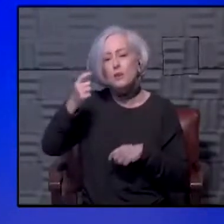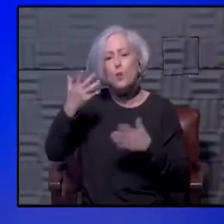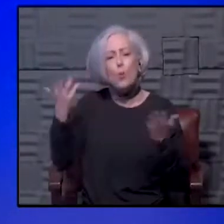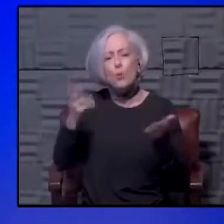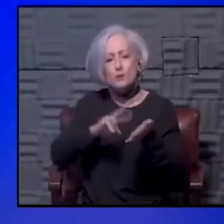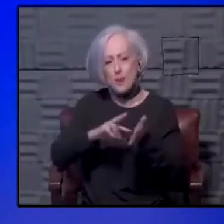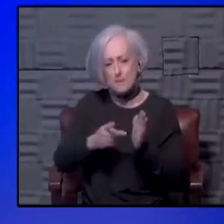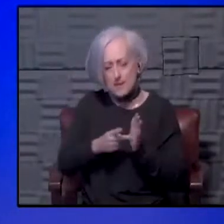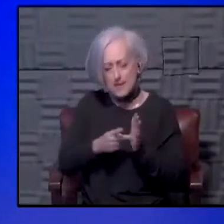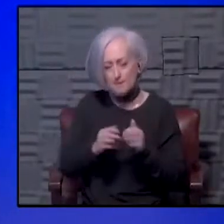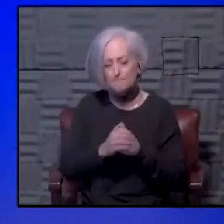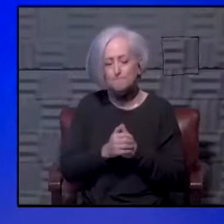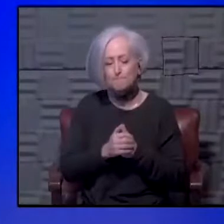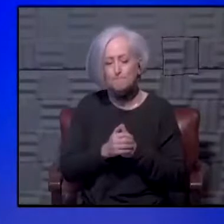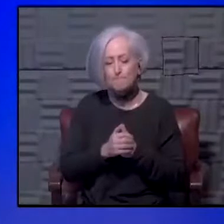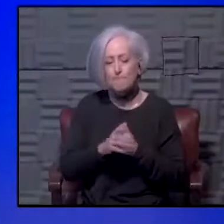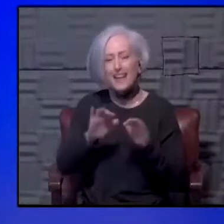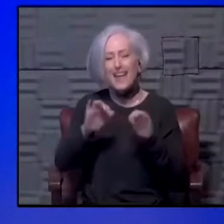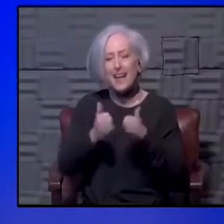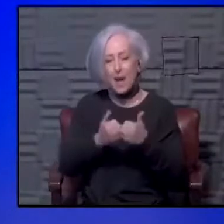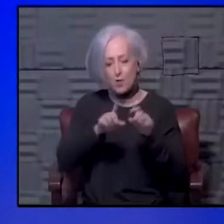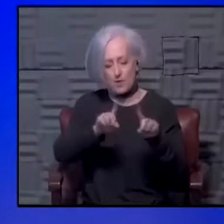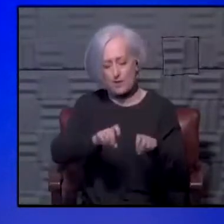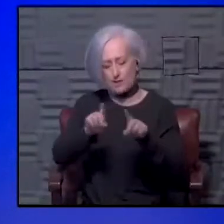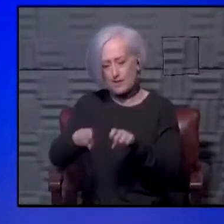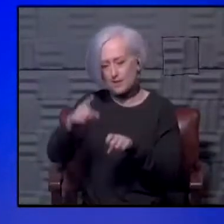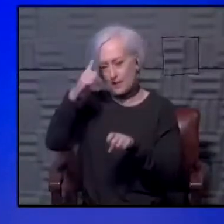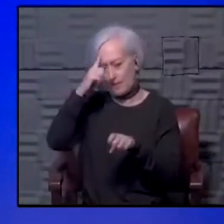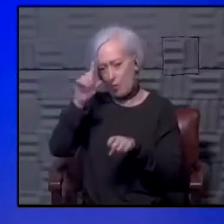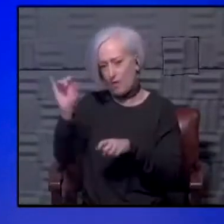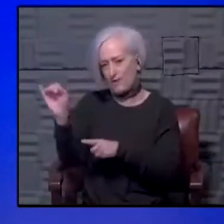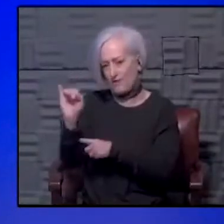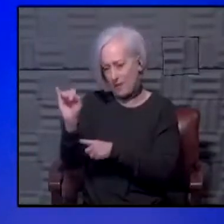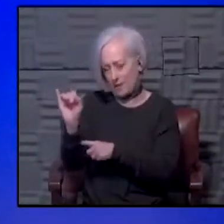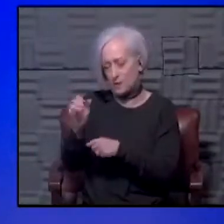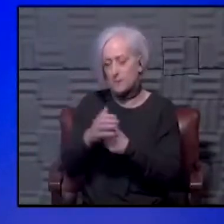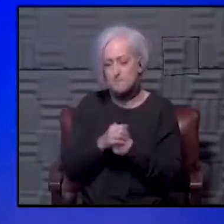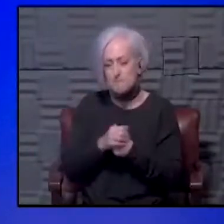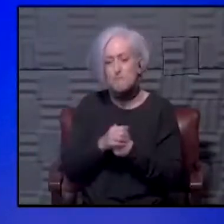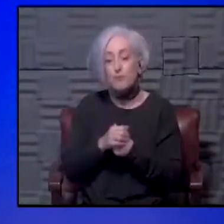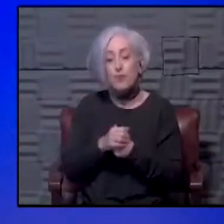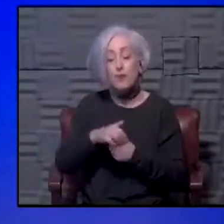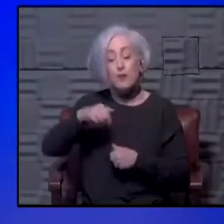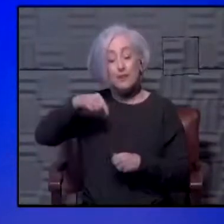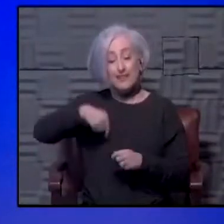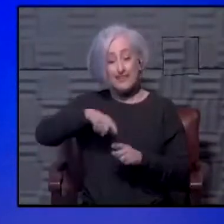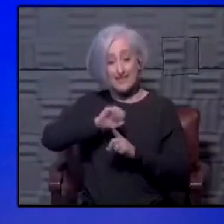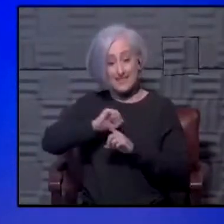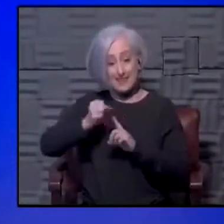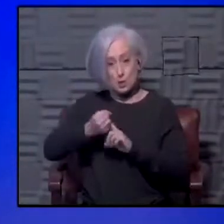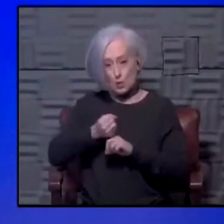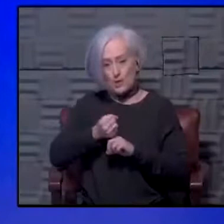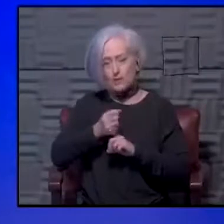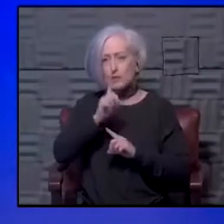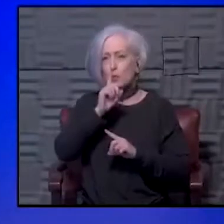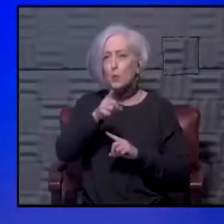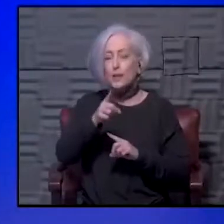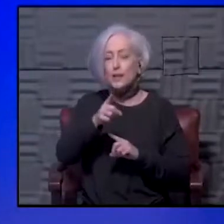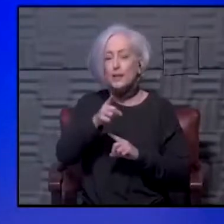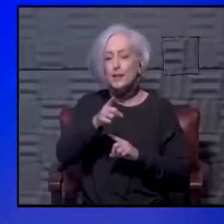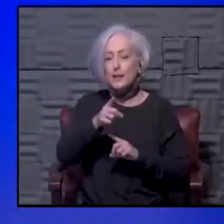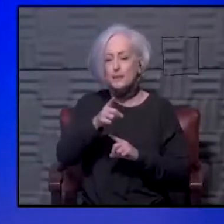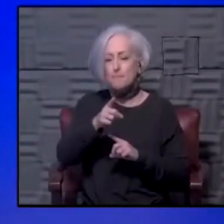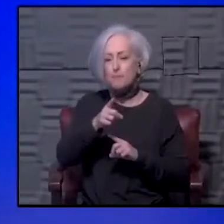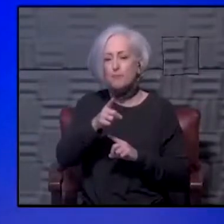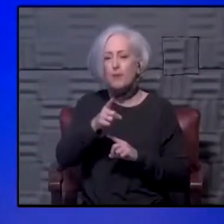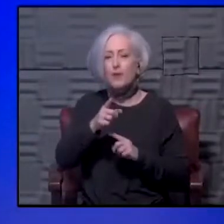mean. And how are they testing for the infection as well? In this case, it's really against that